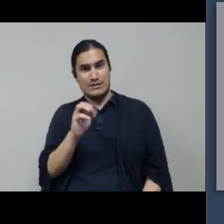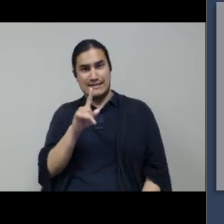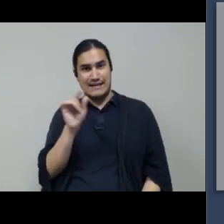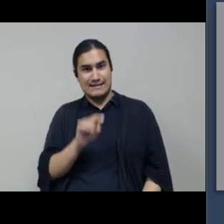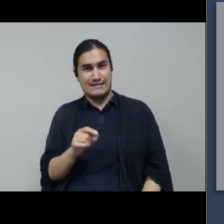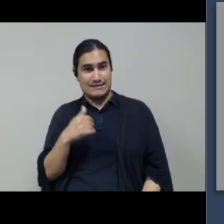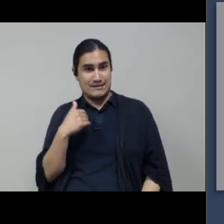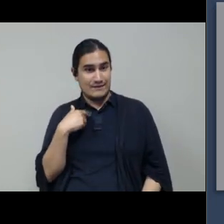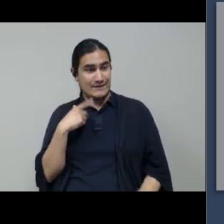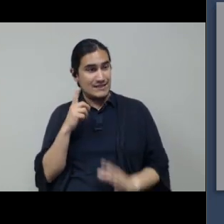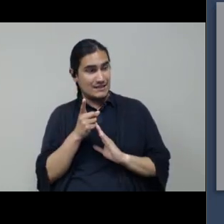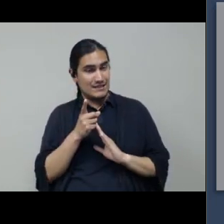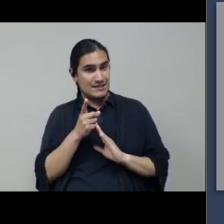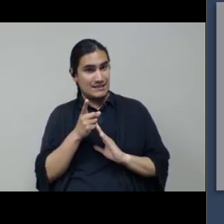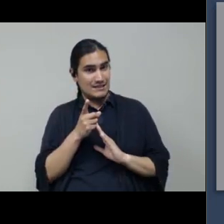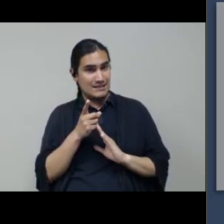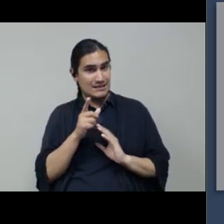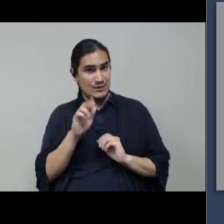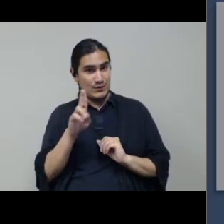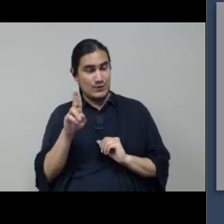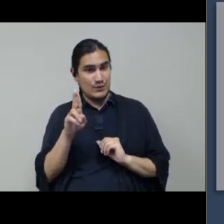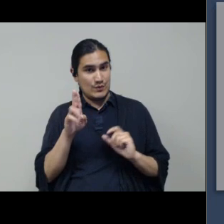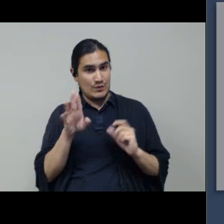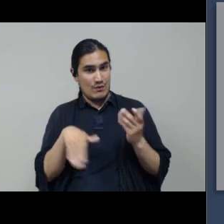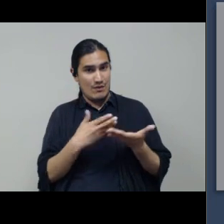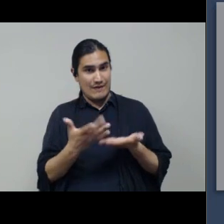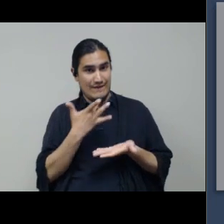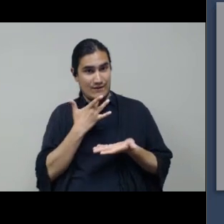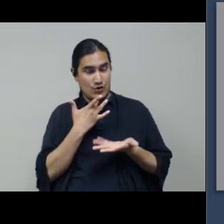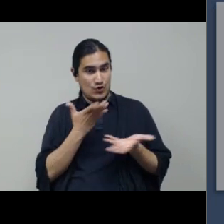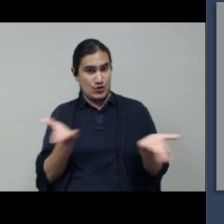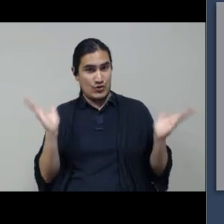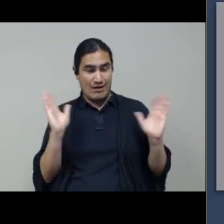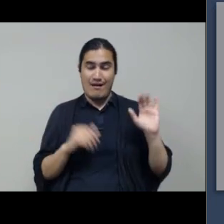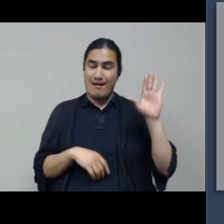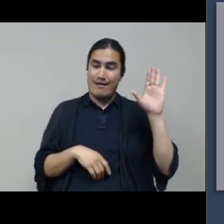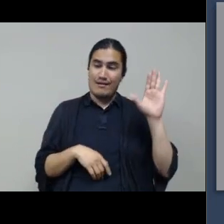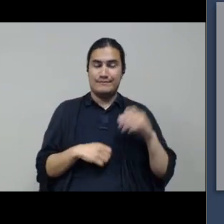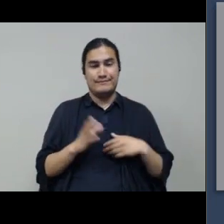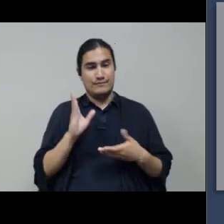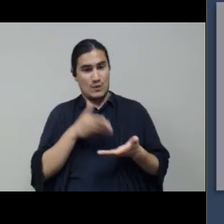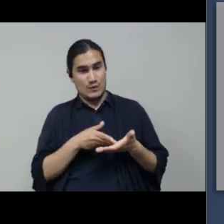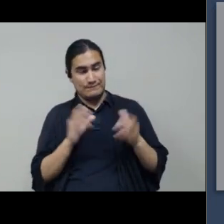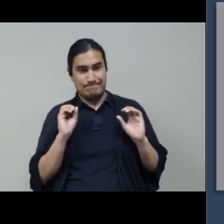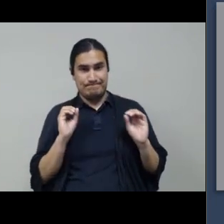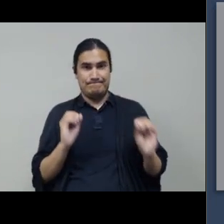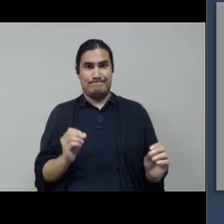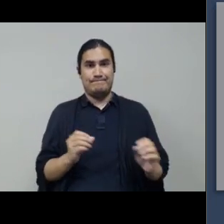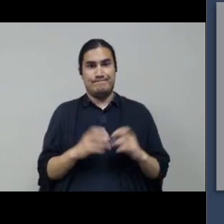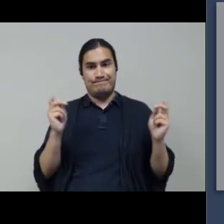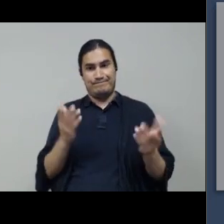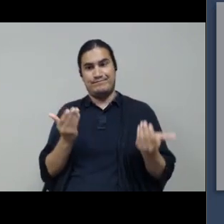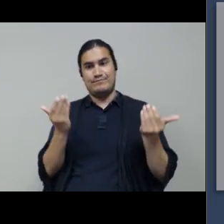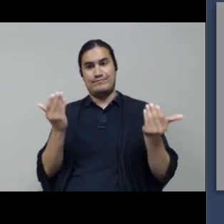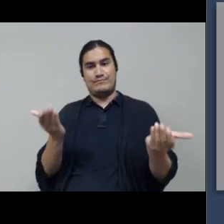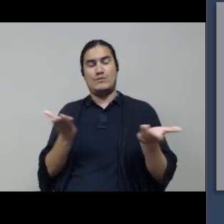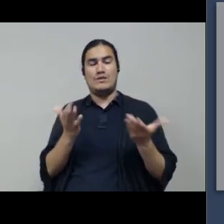second? Second, Lou. All those in favor? Aye. Opposed? Okay, motion carries.